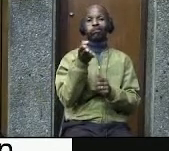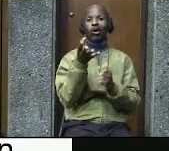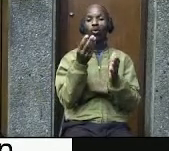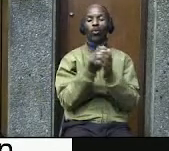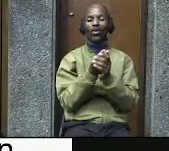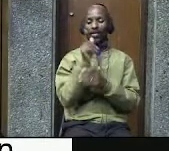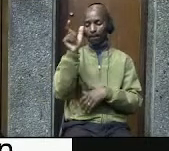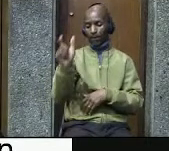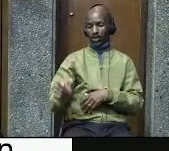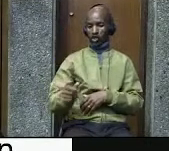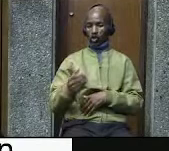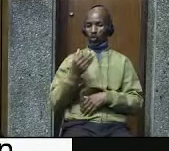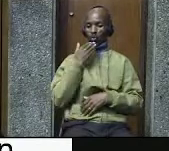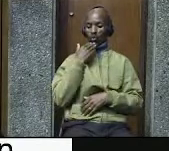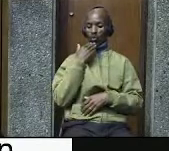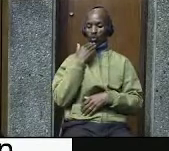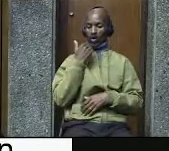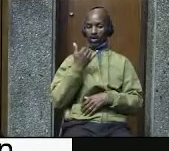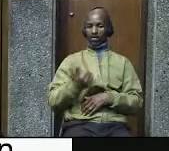by the person who was